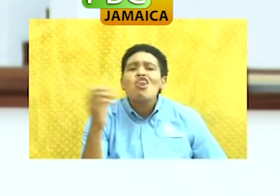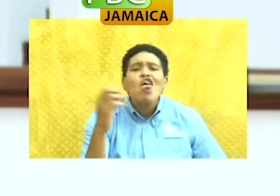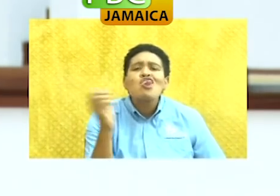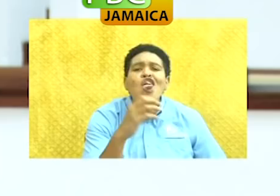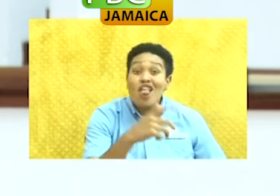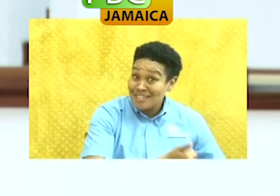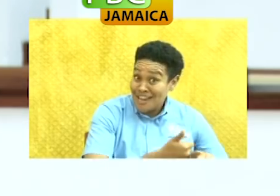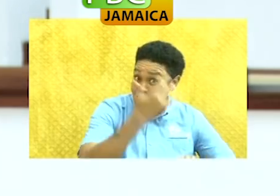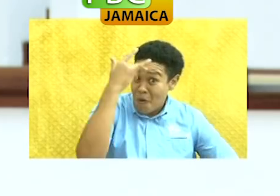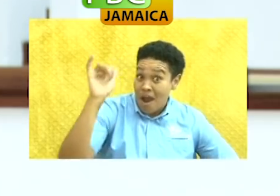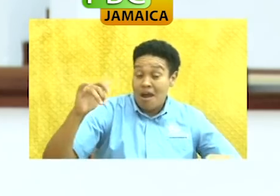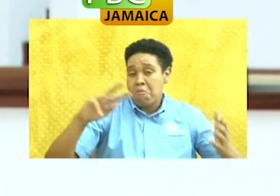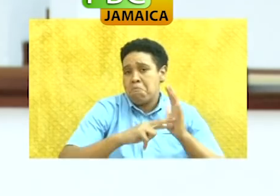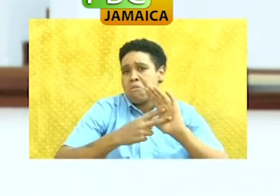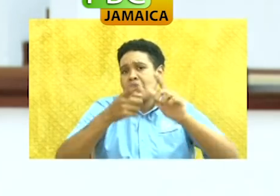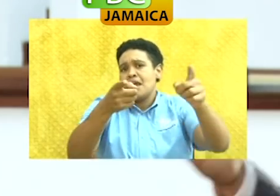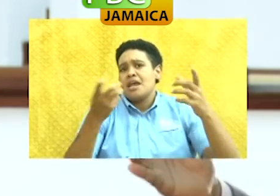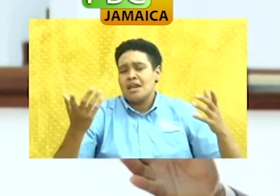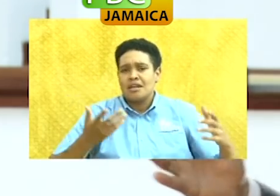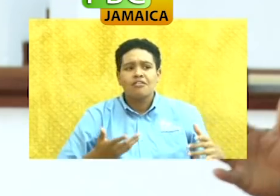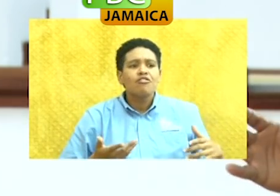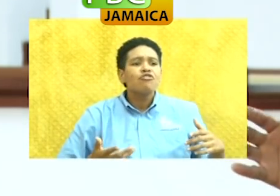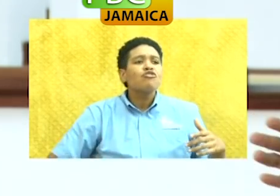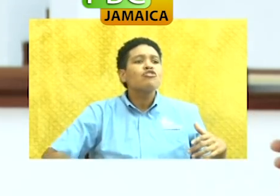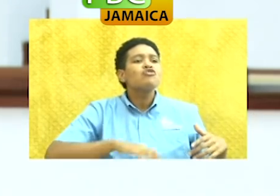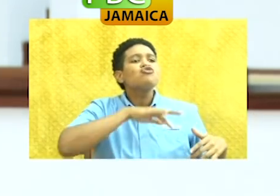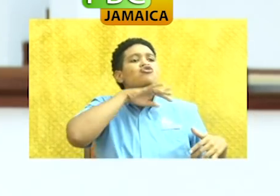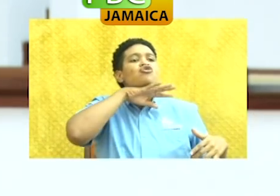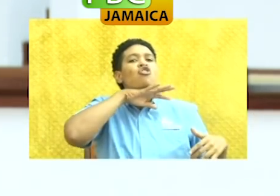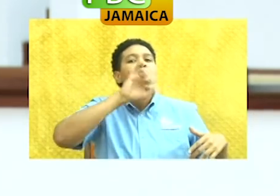it just so that we can...